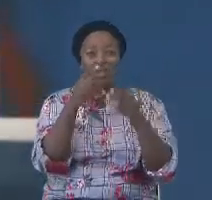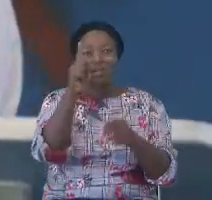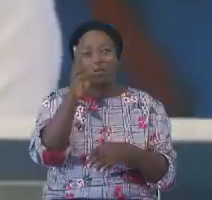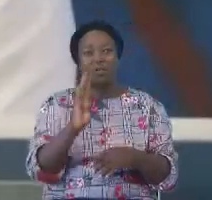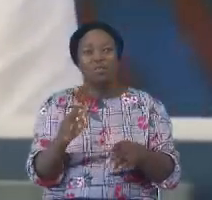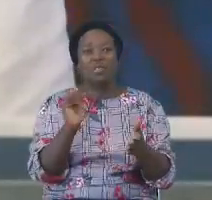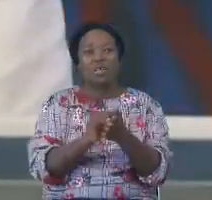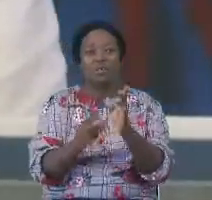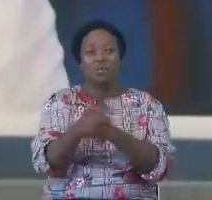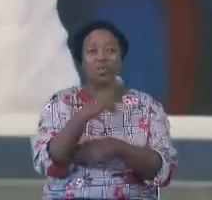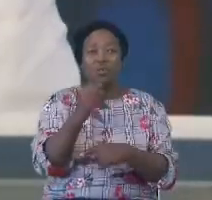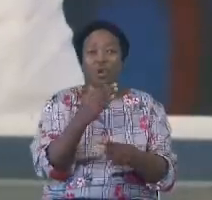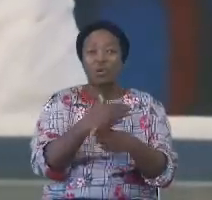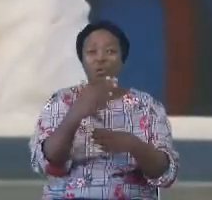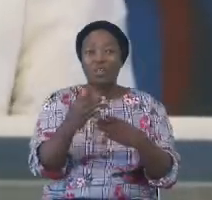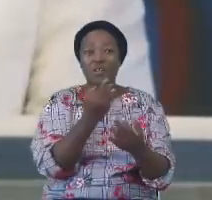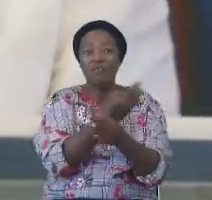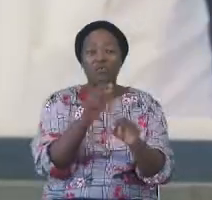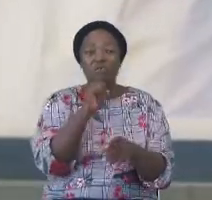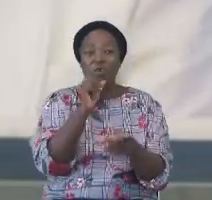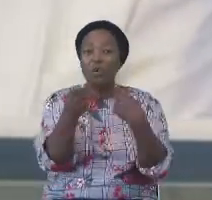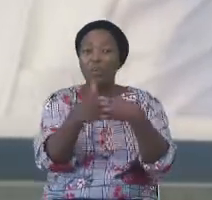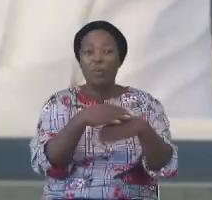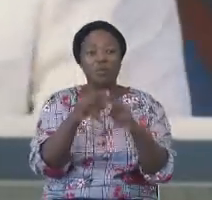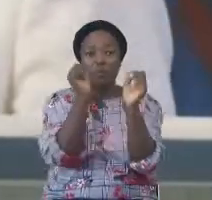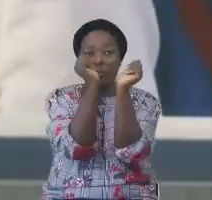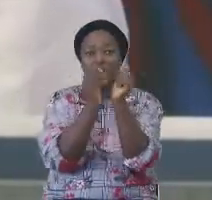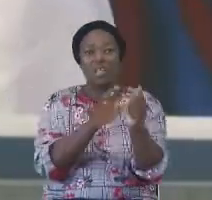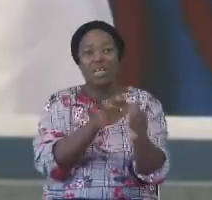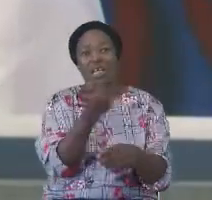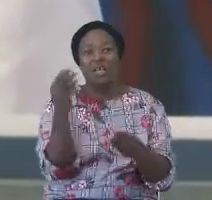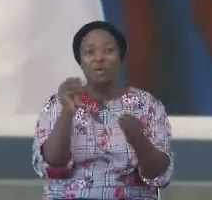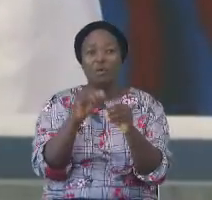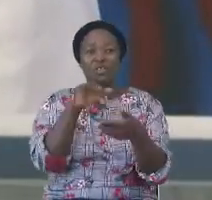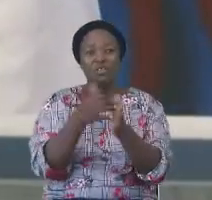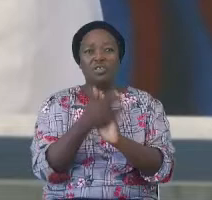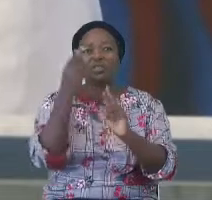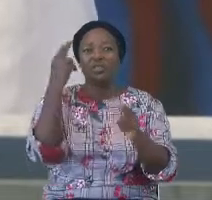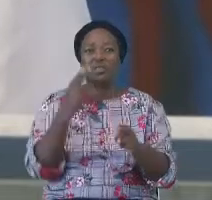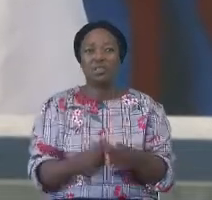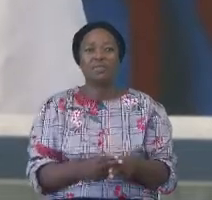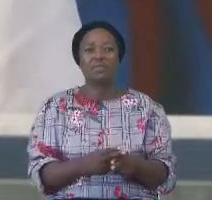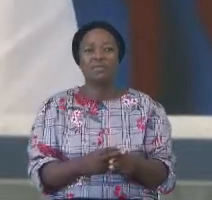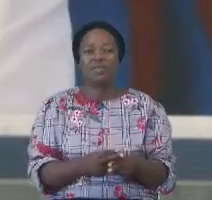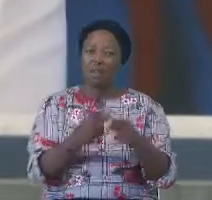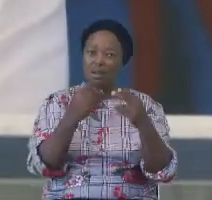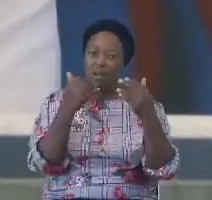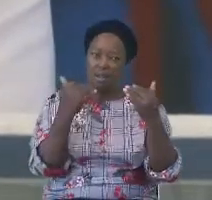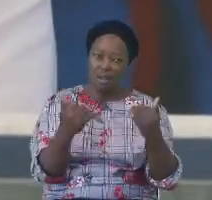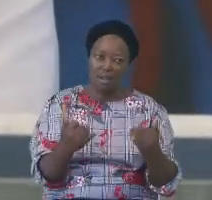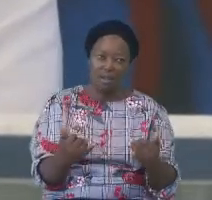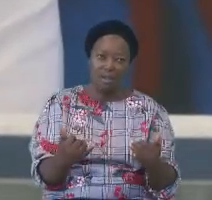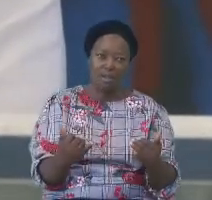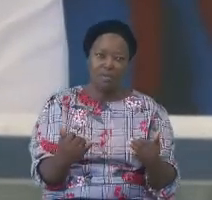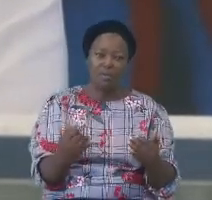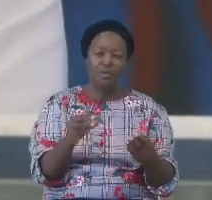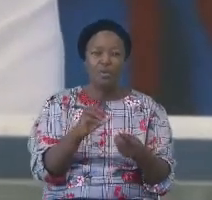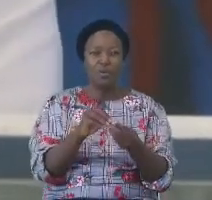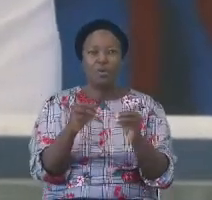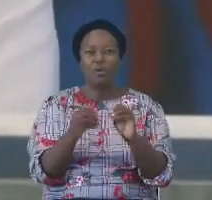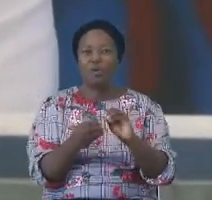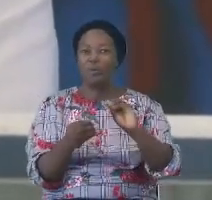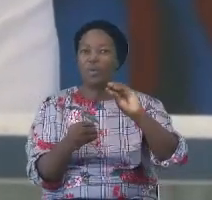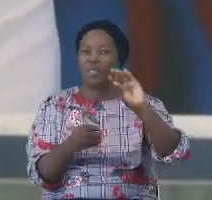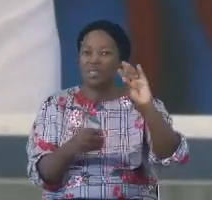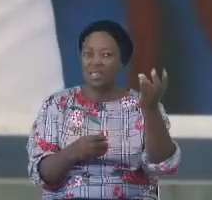bondage thank god today you are totally free and you will not come back into bondage anymore in